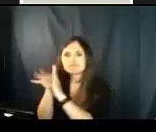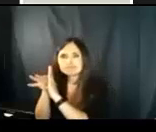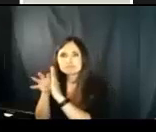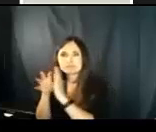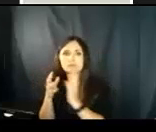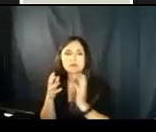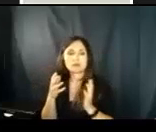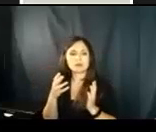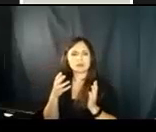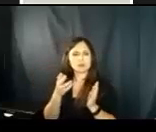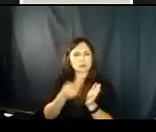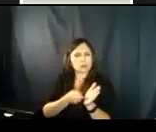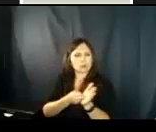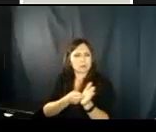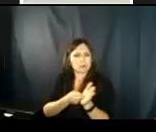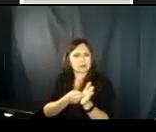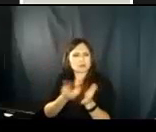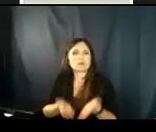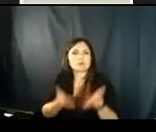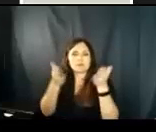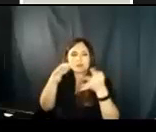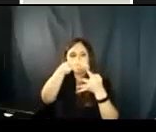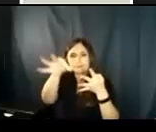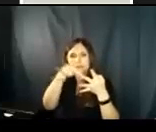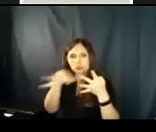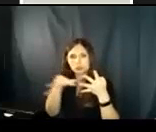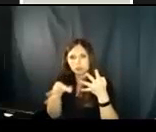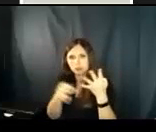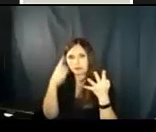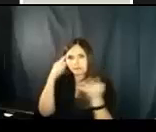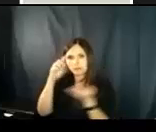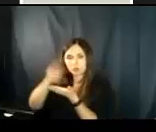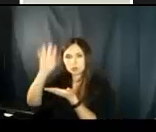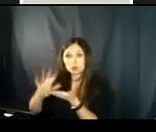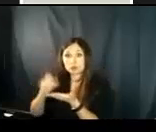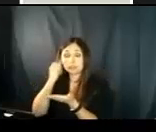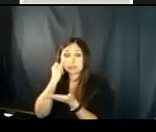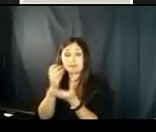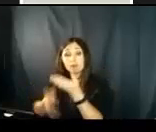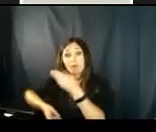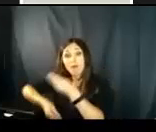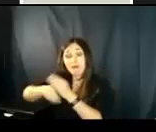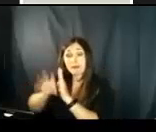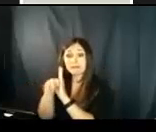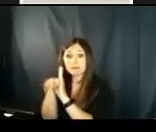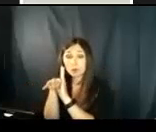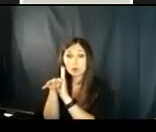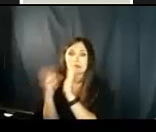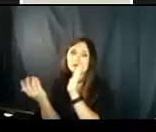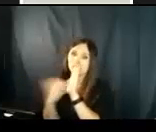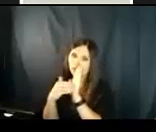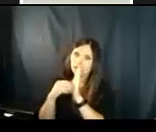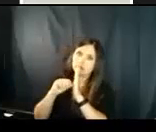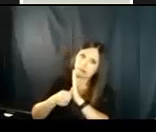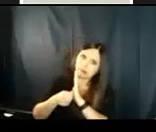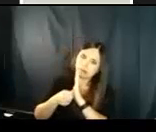to make sure that we're providing options for our students. So if you put a video and again, you want to make